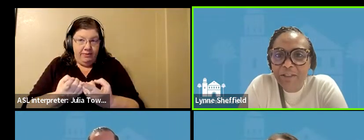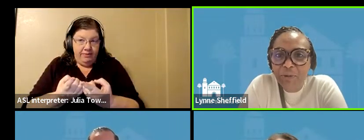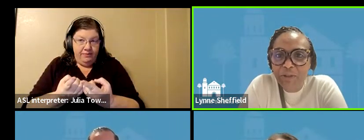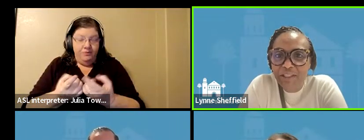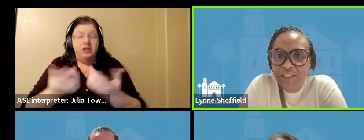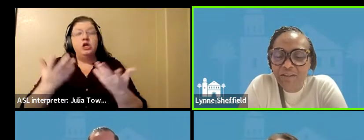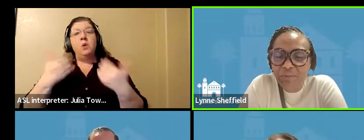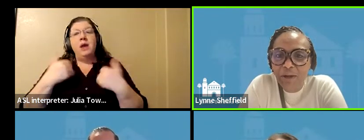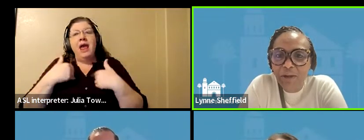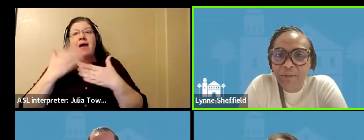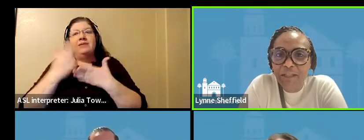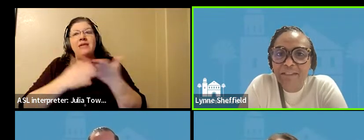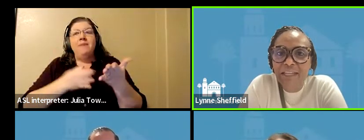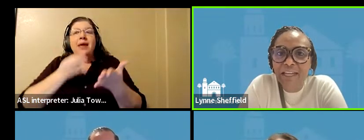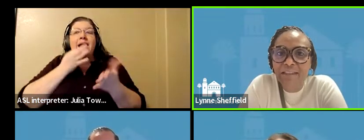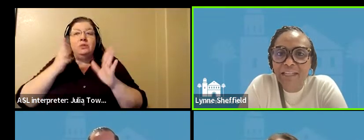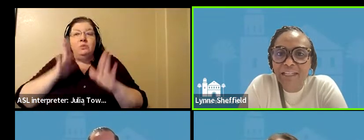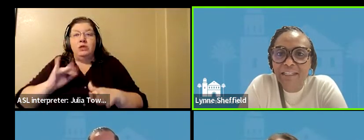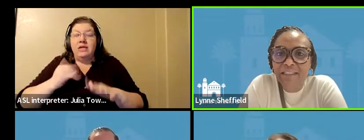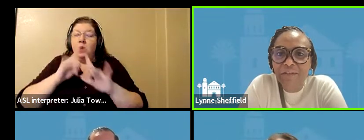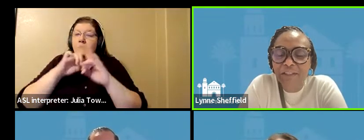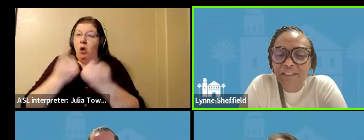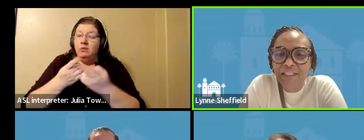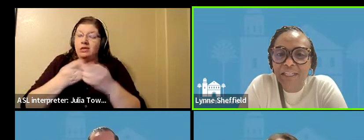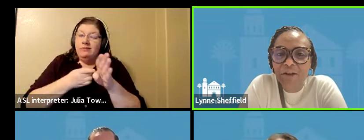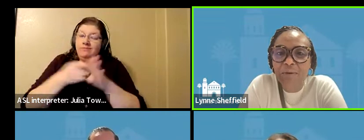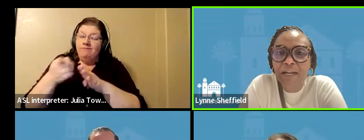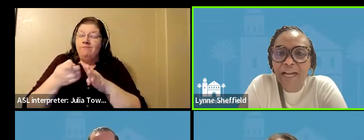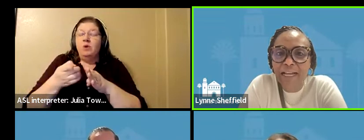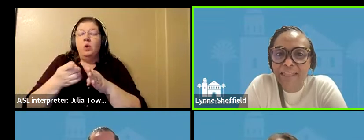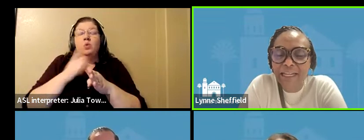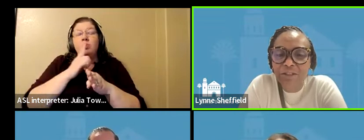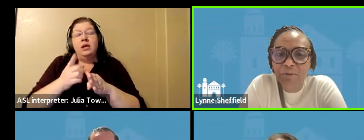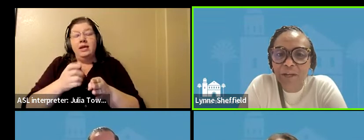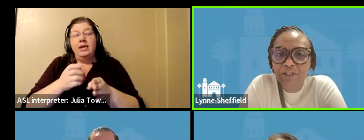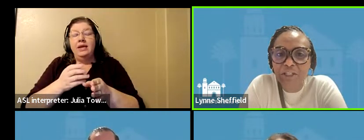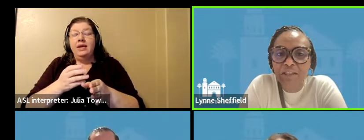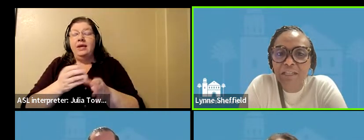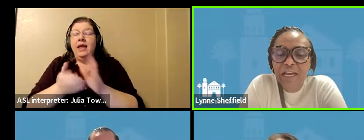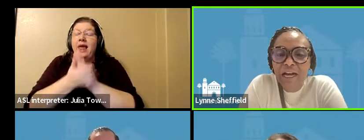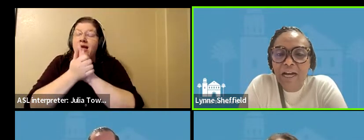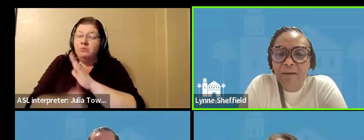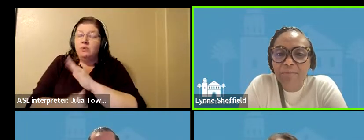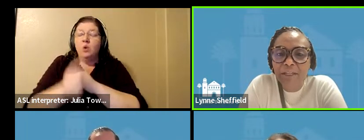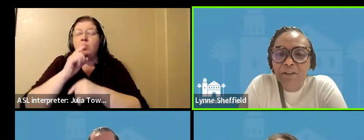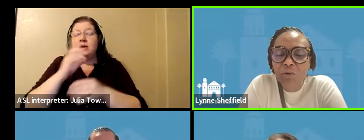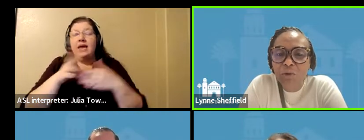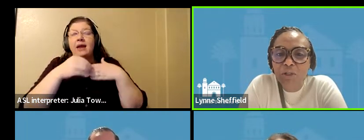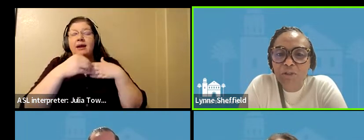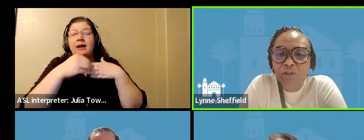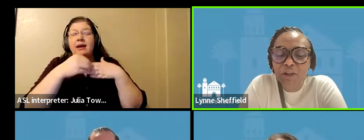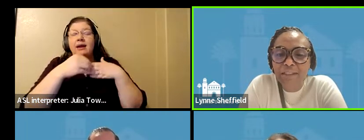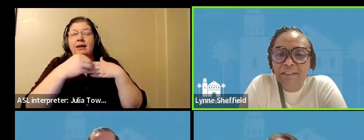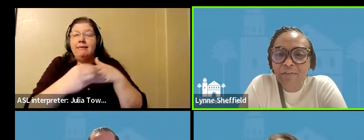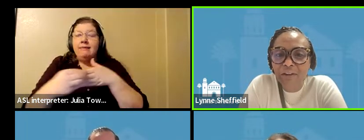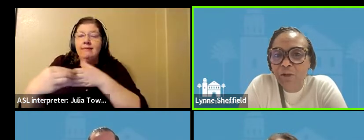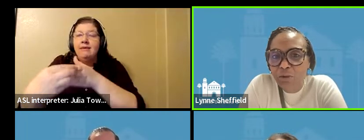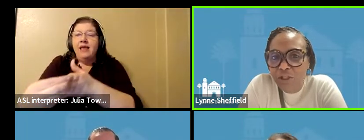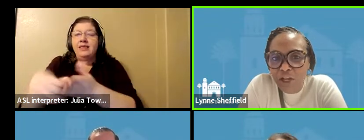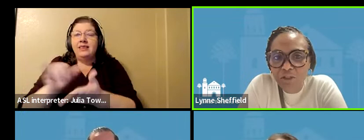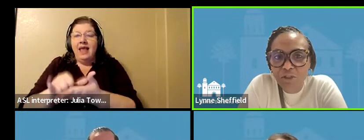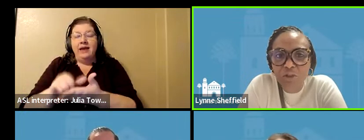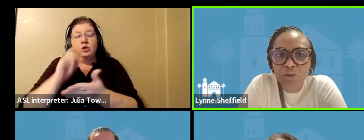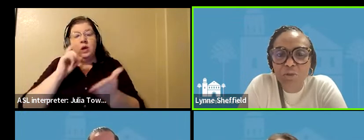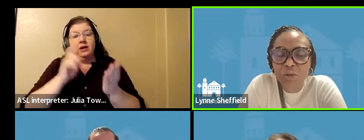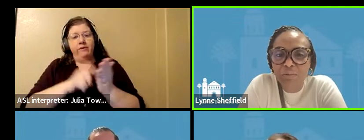some experts in our department that could definitely help guide that direction in order to identify who